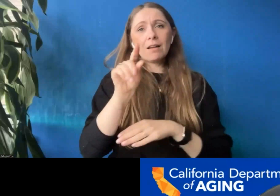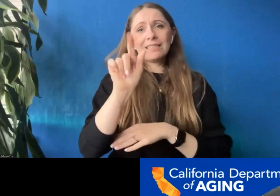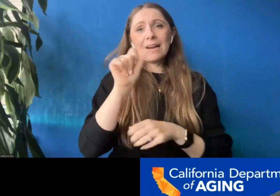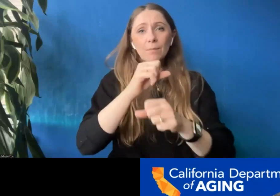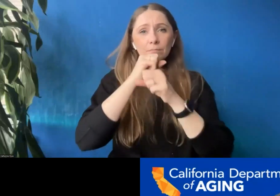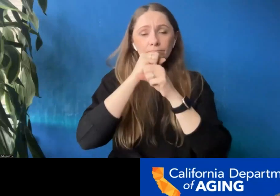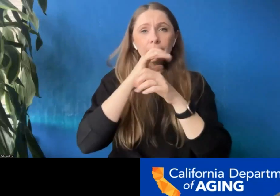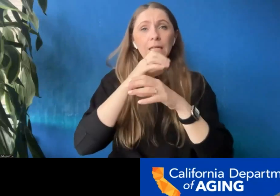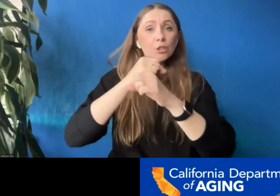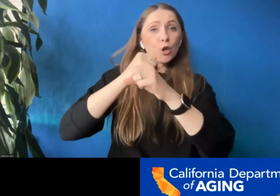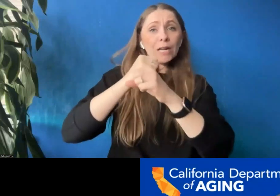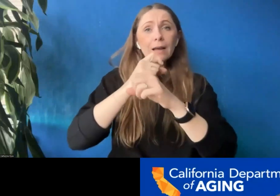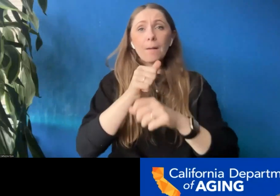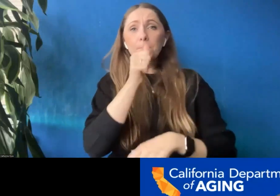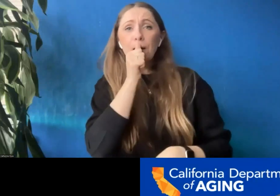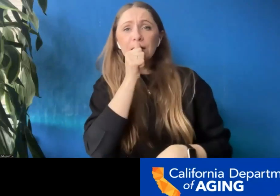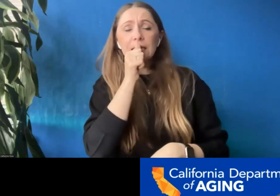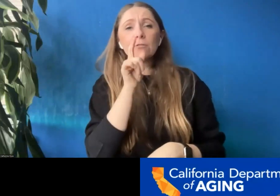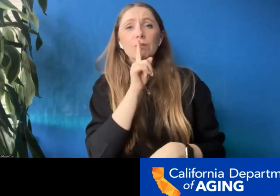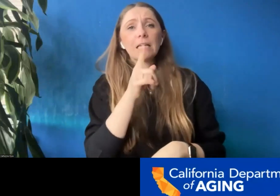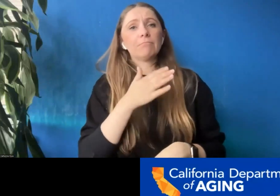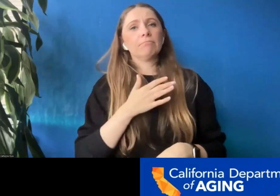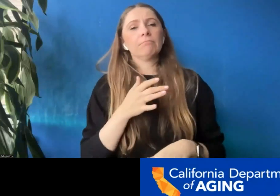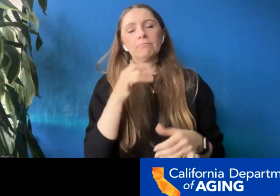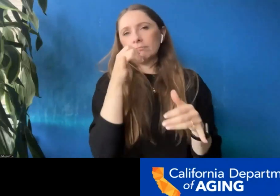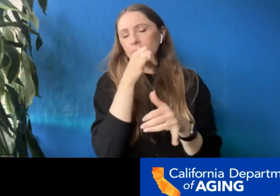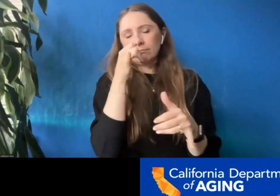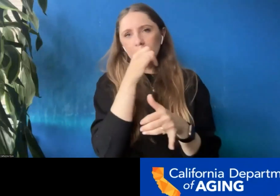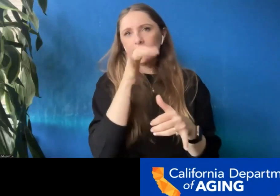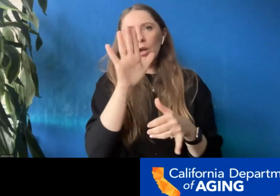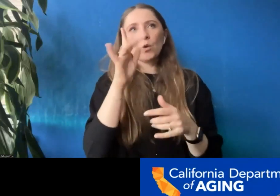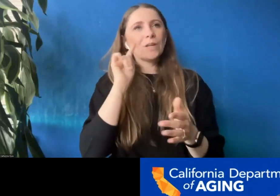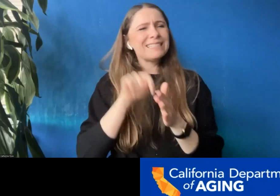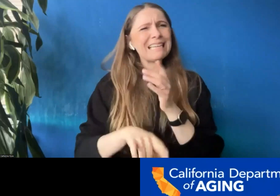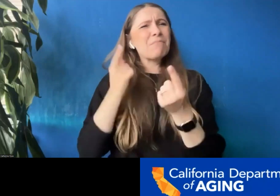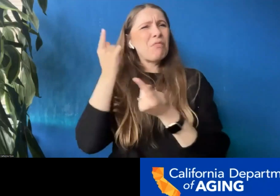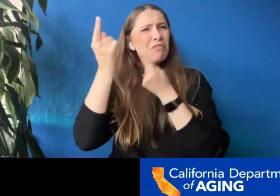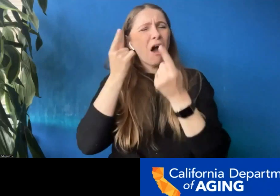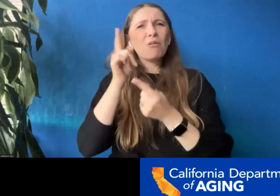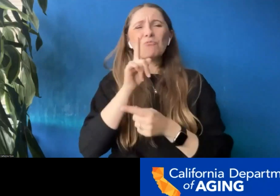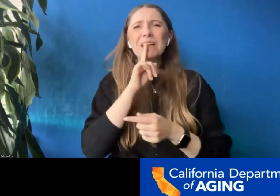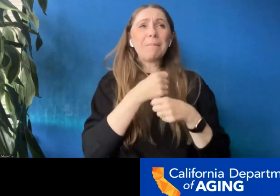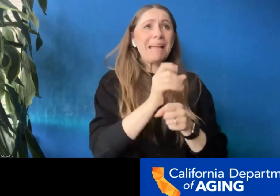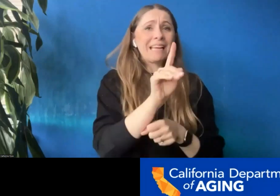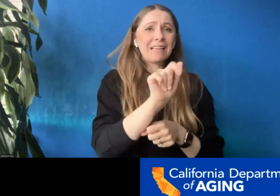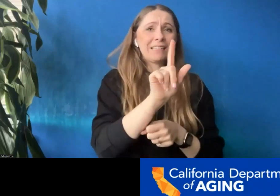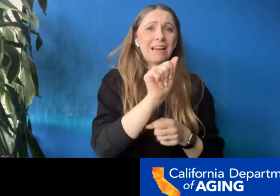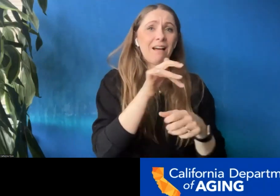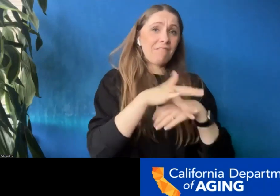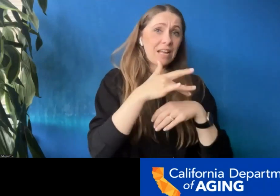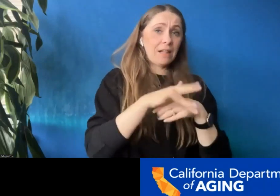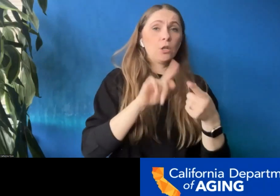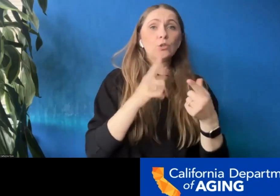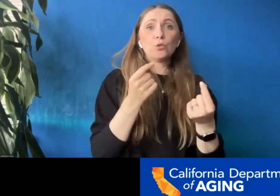security. And I really appreciate the incredible thoughtfulness that's gone into both making data available so we can do